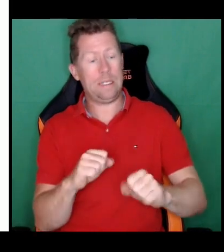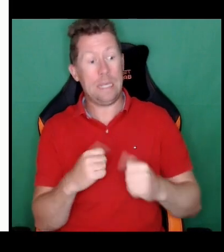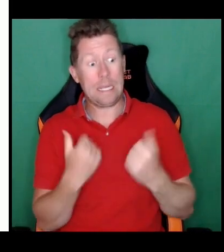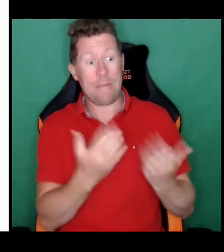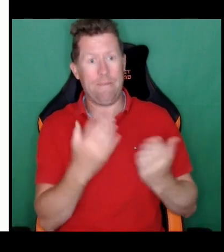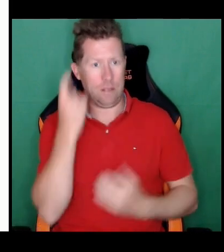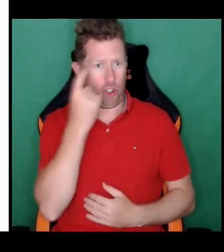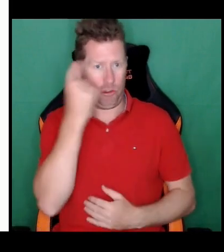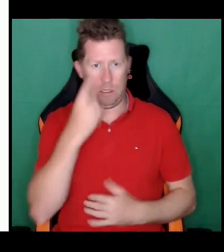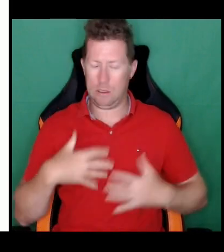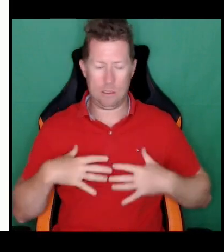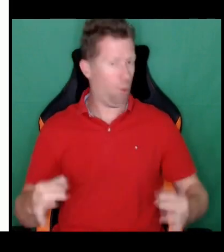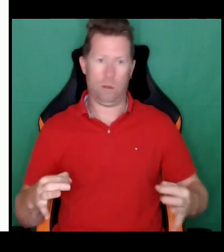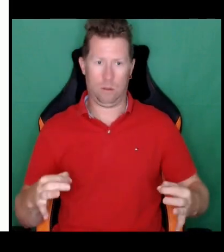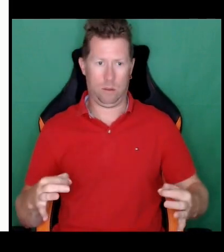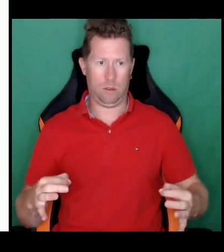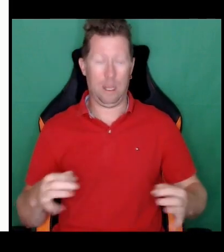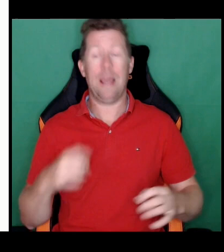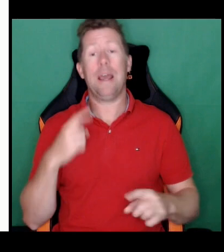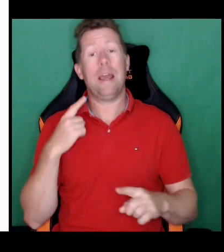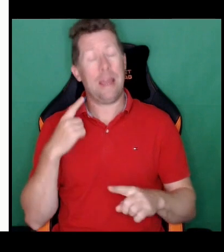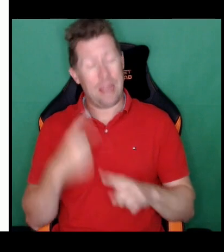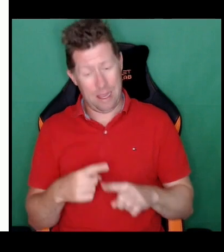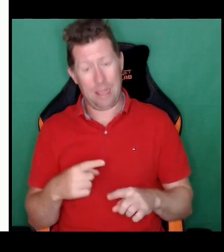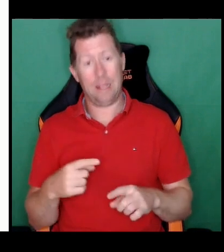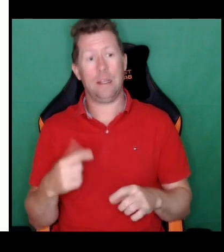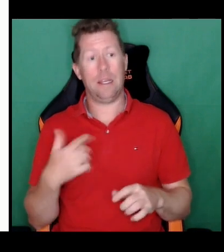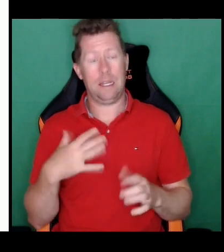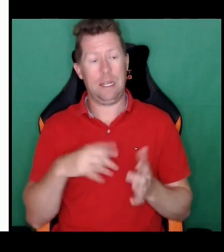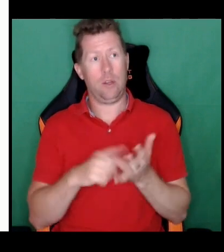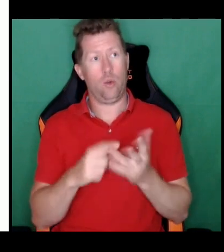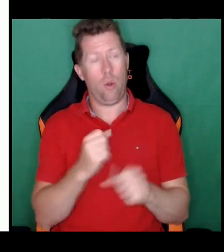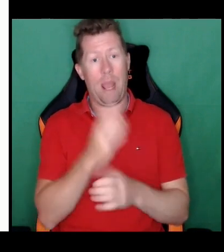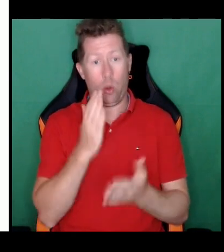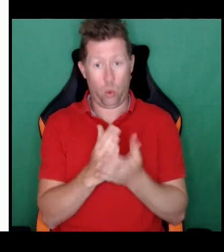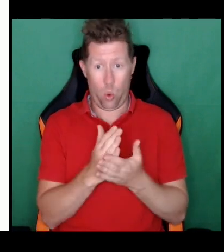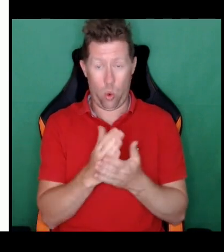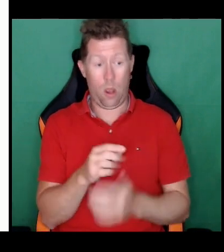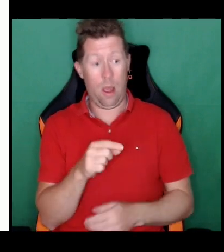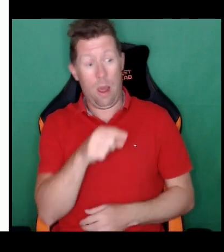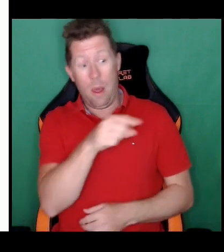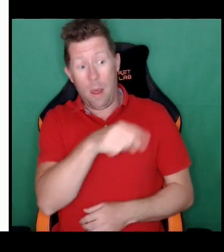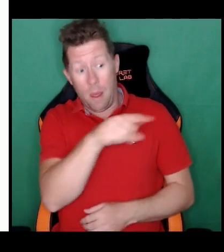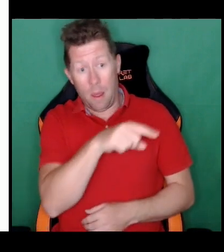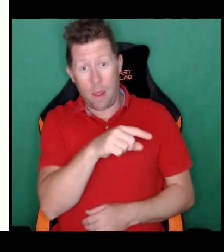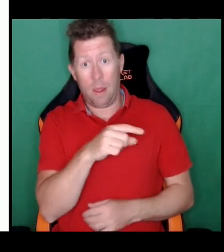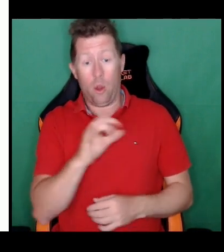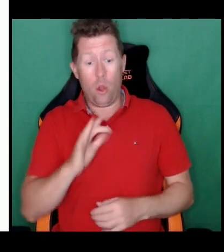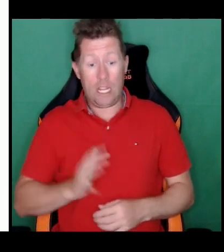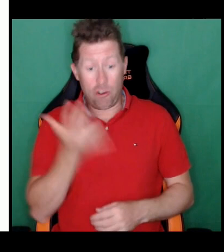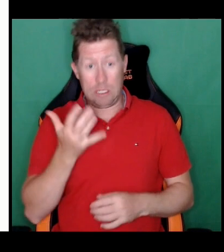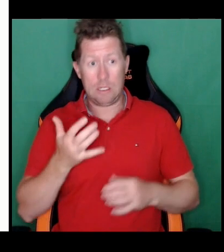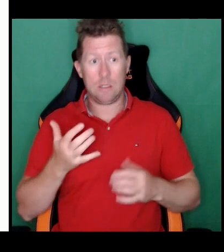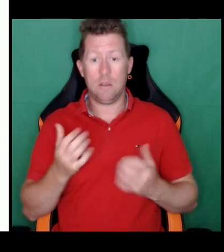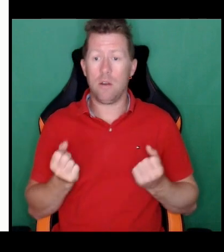said, and also to be mindful that this is the group that don't yet have a strong set